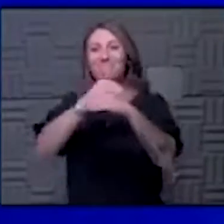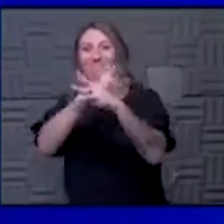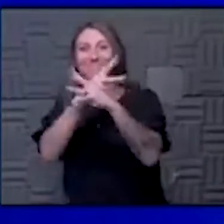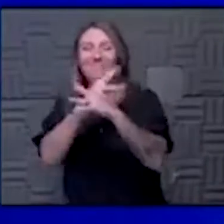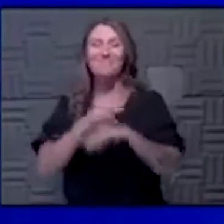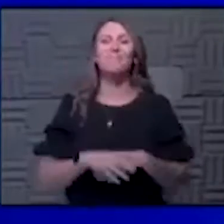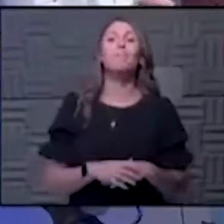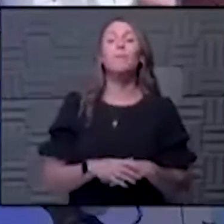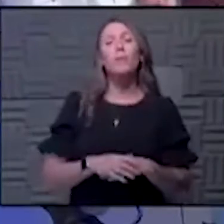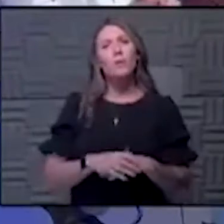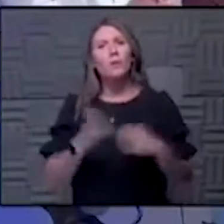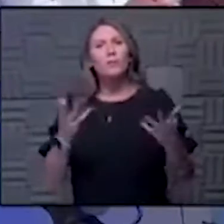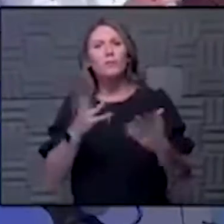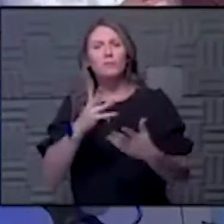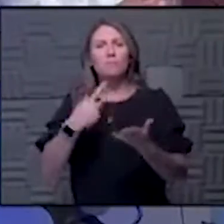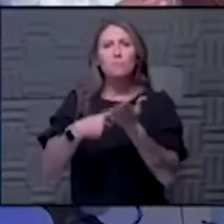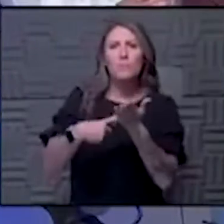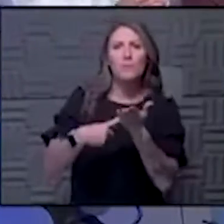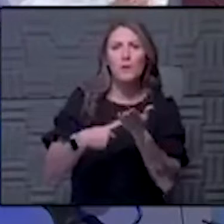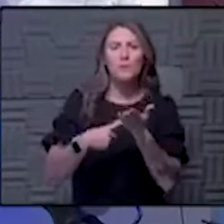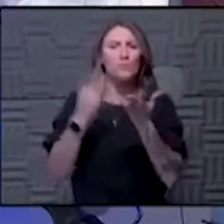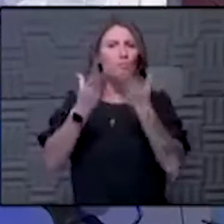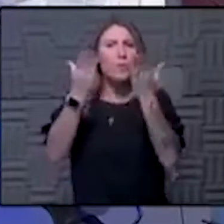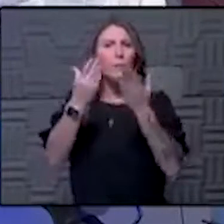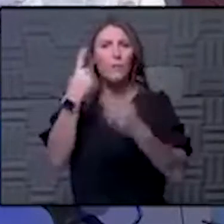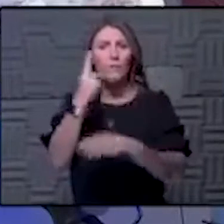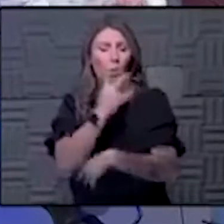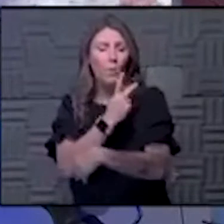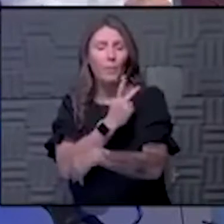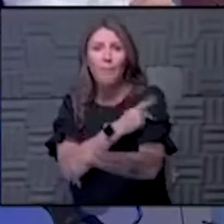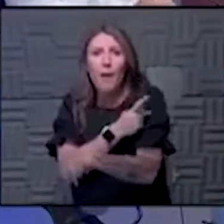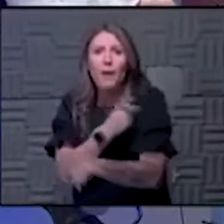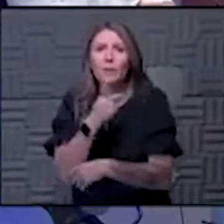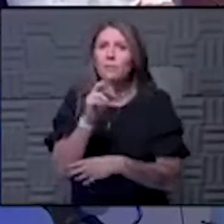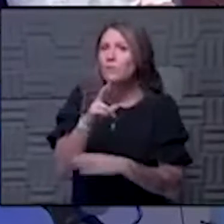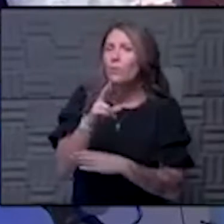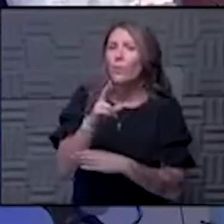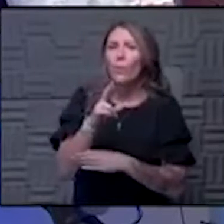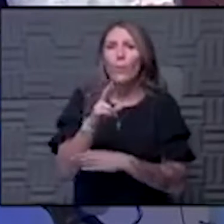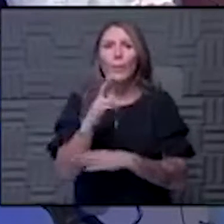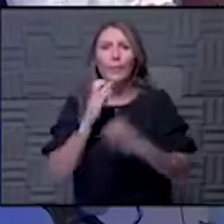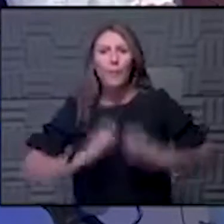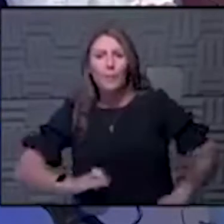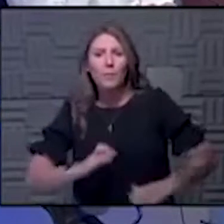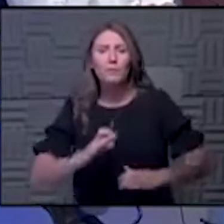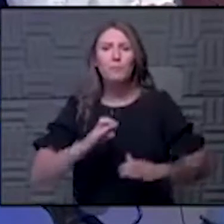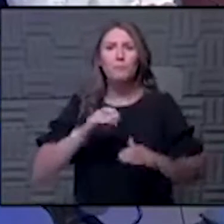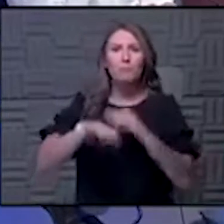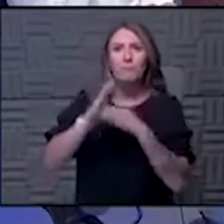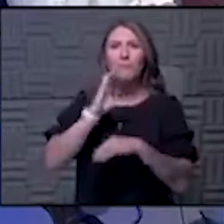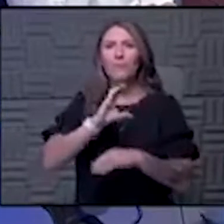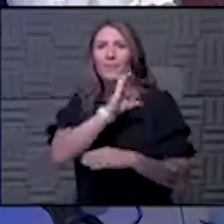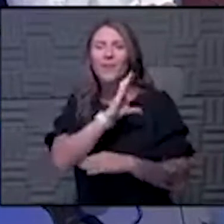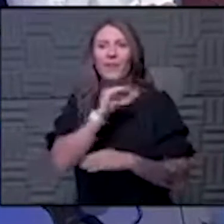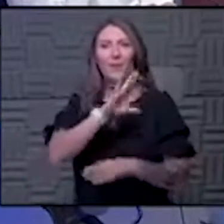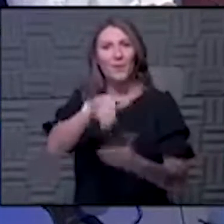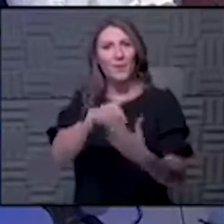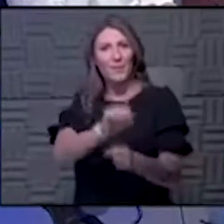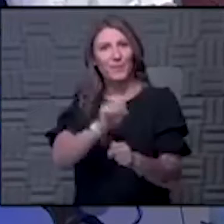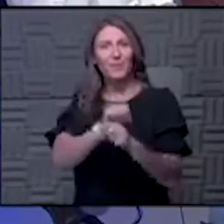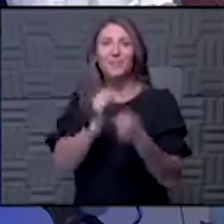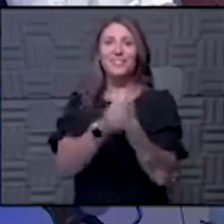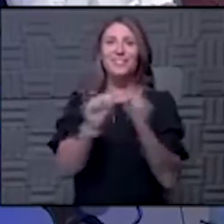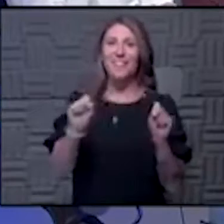you're recommending to the patients or the customers who come through our cafeteria and to our workers to keep everybody safe.